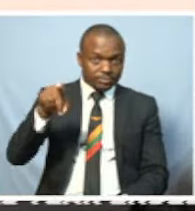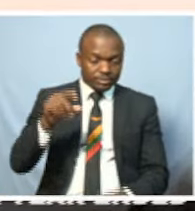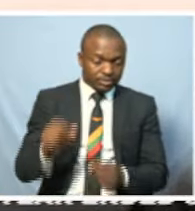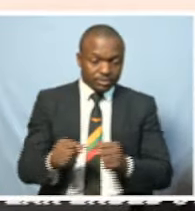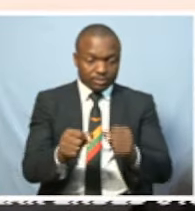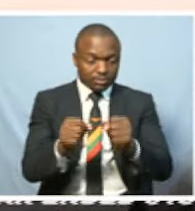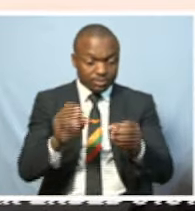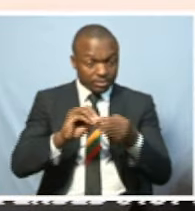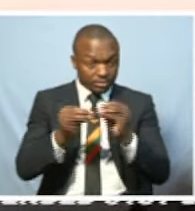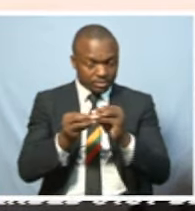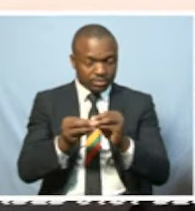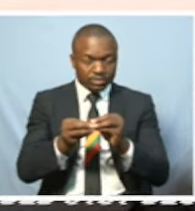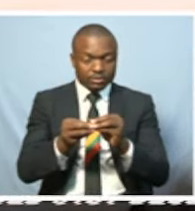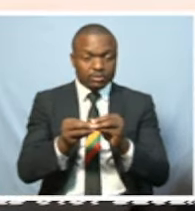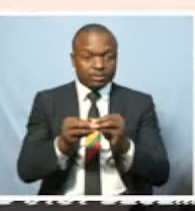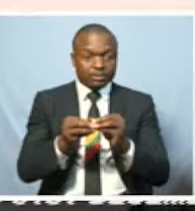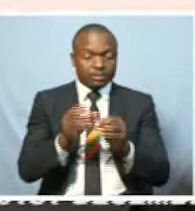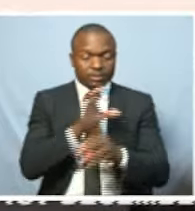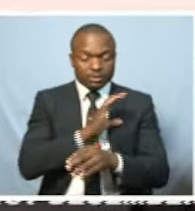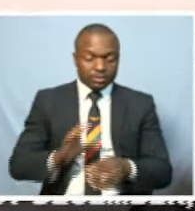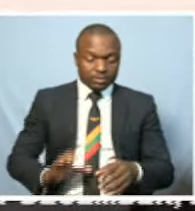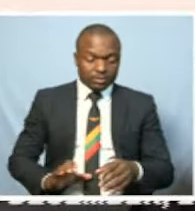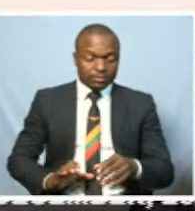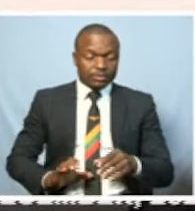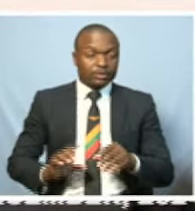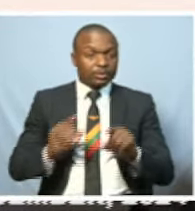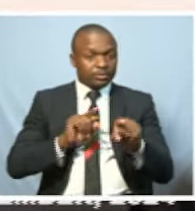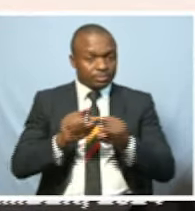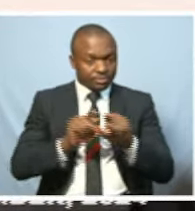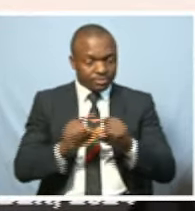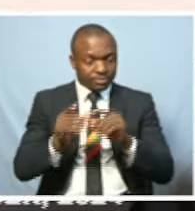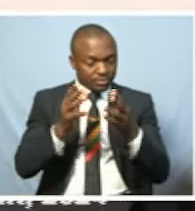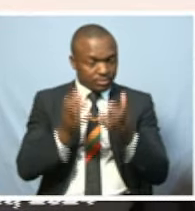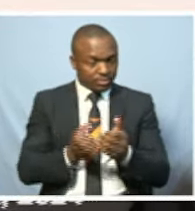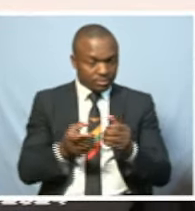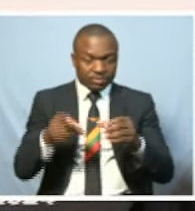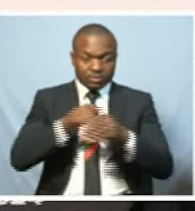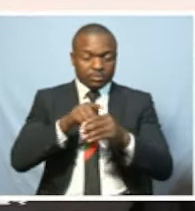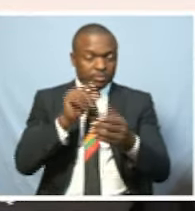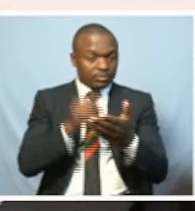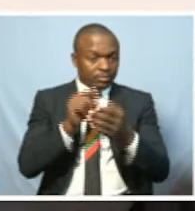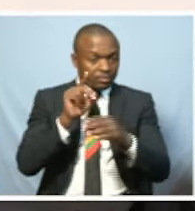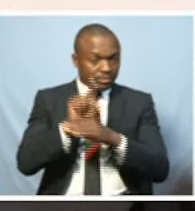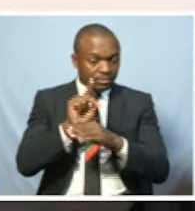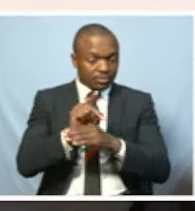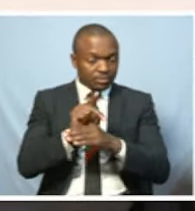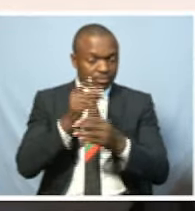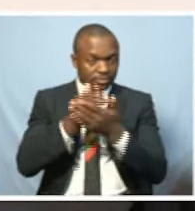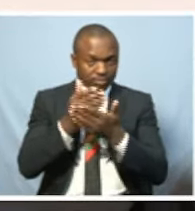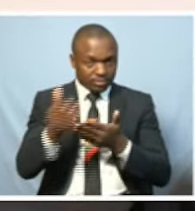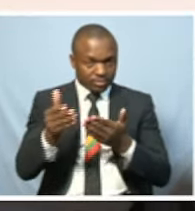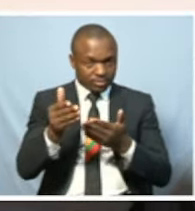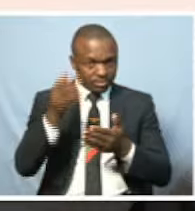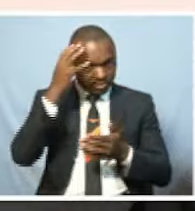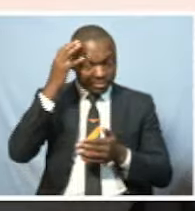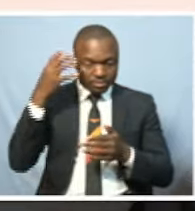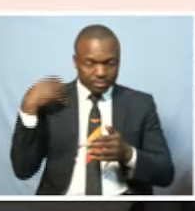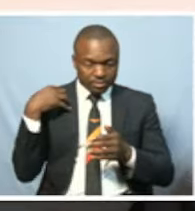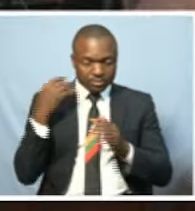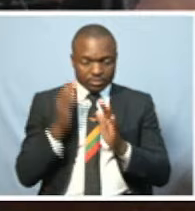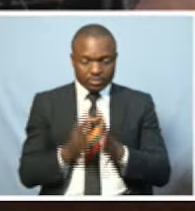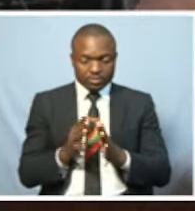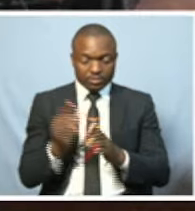number of bidders who had wanted to take part in this project, I'll request procurement officer to come in. He might have the exact